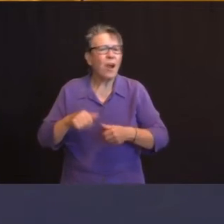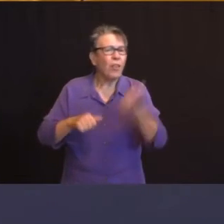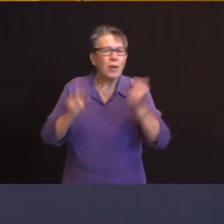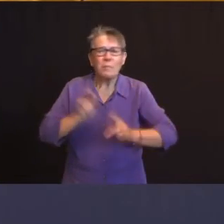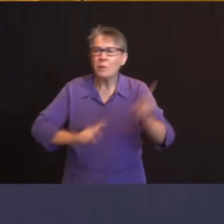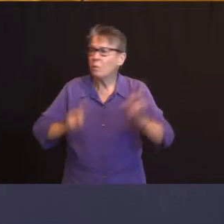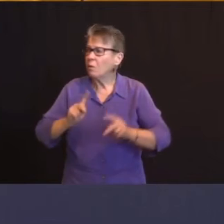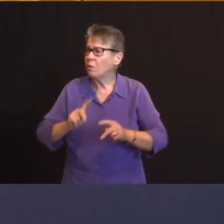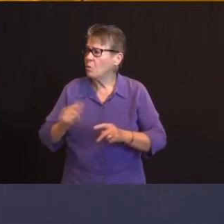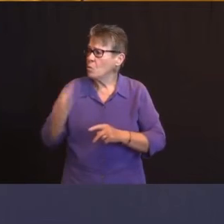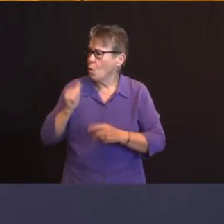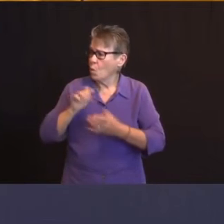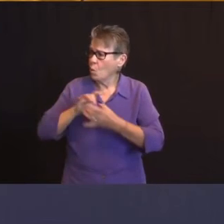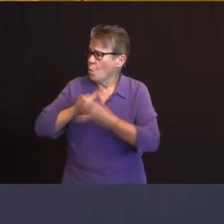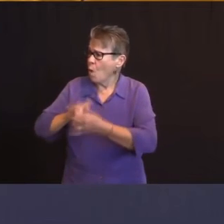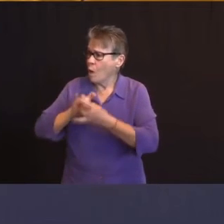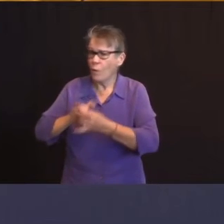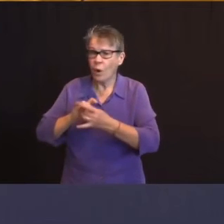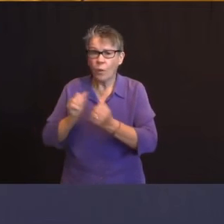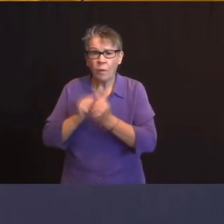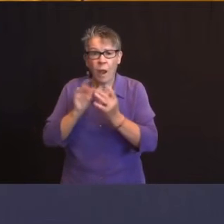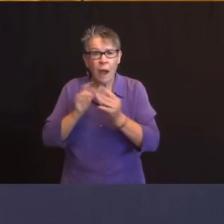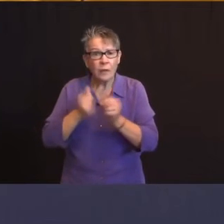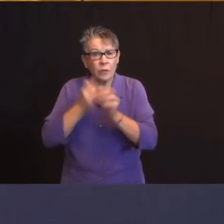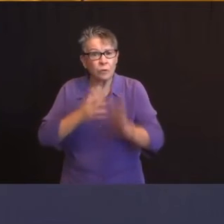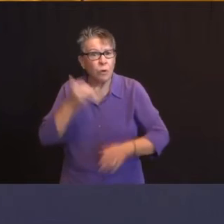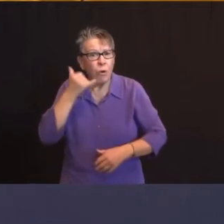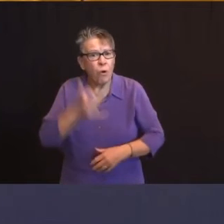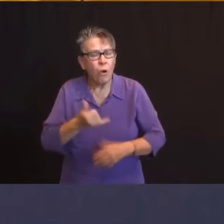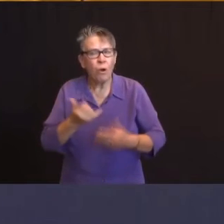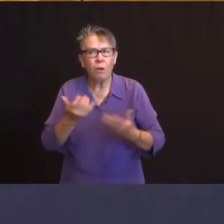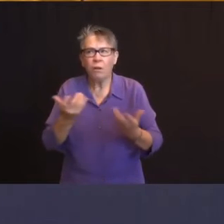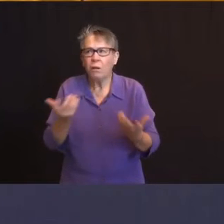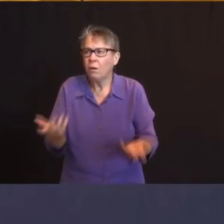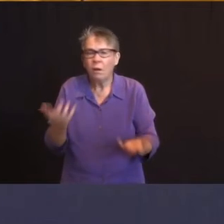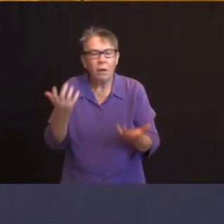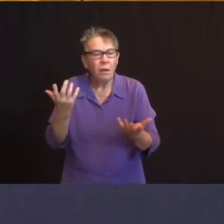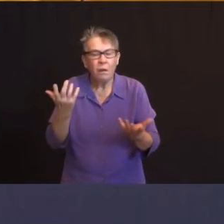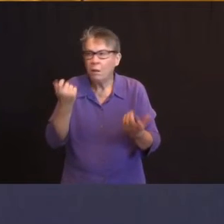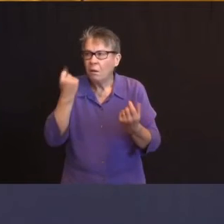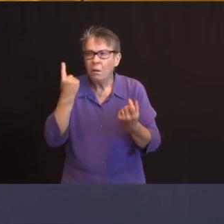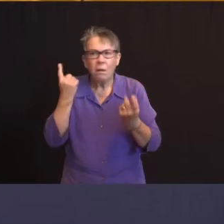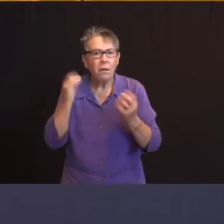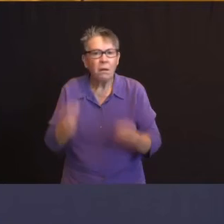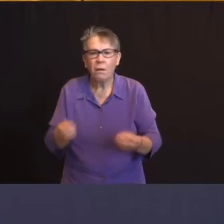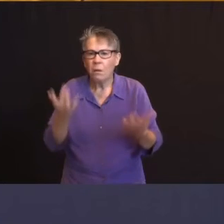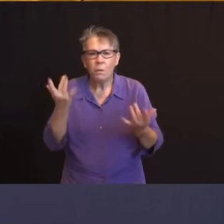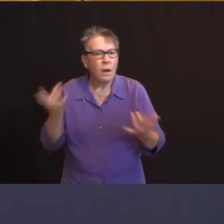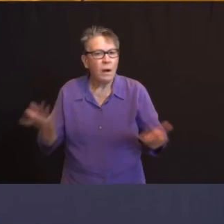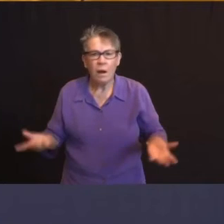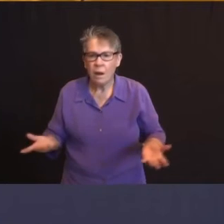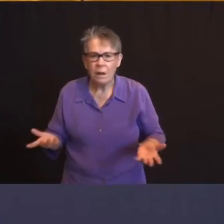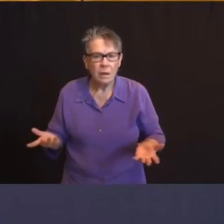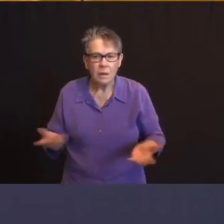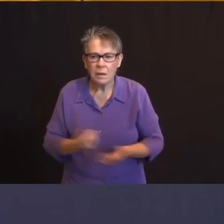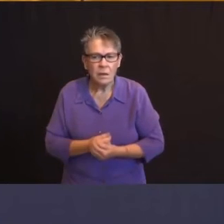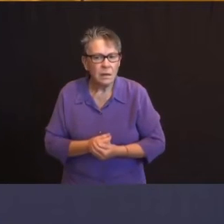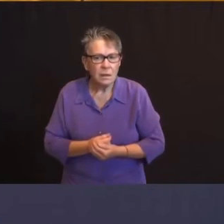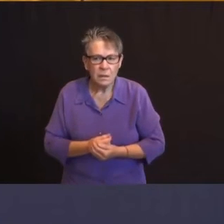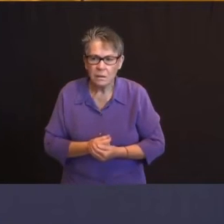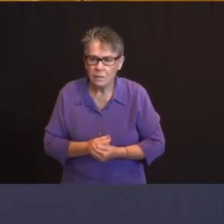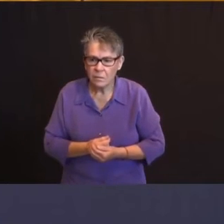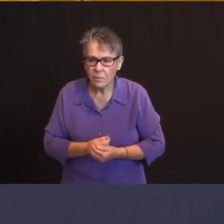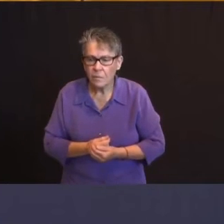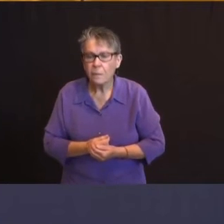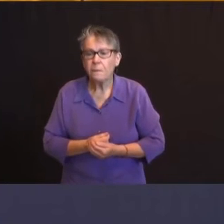I'm not sure how many that is, but it certainly isn't 70%. And I think the huge bulk of the balance